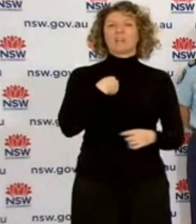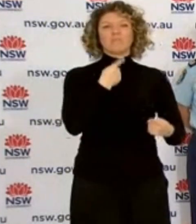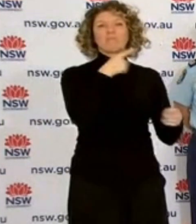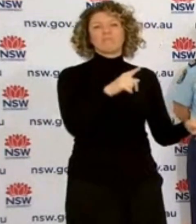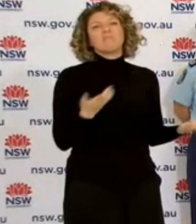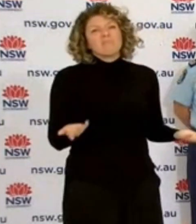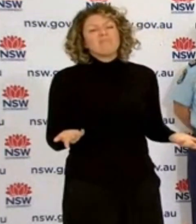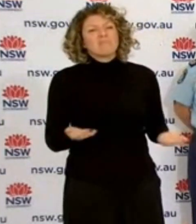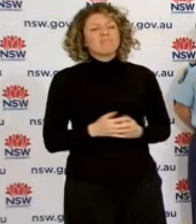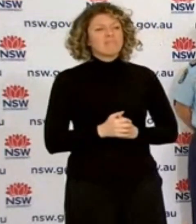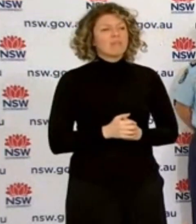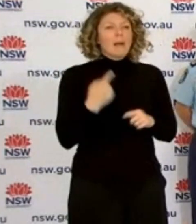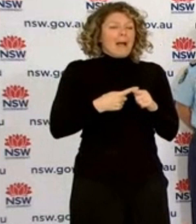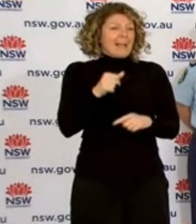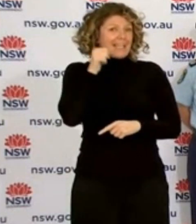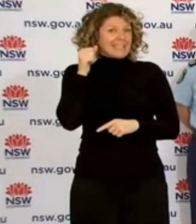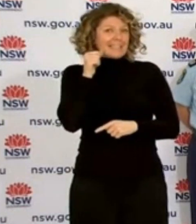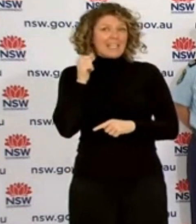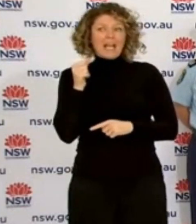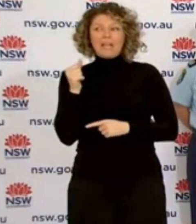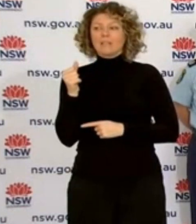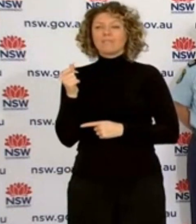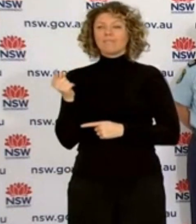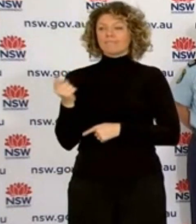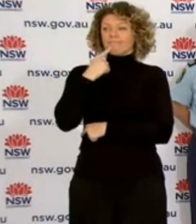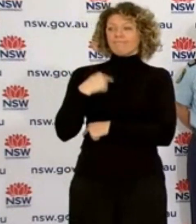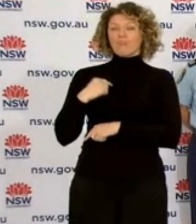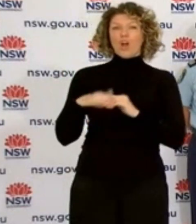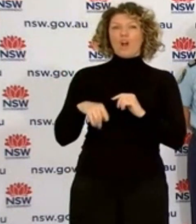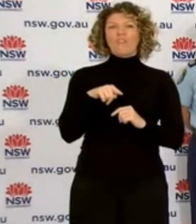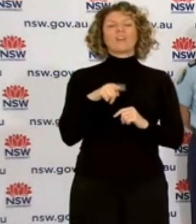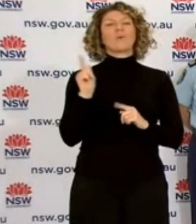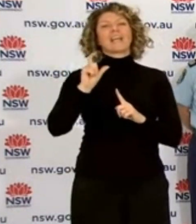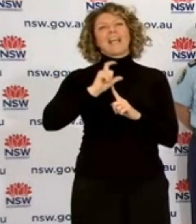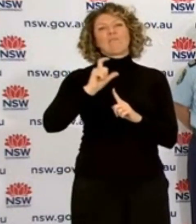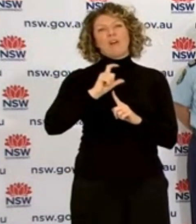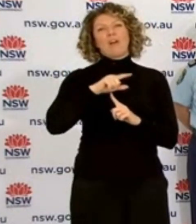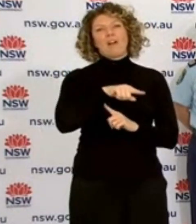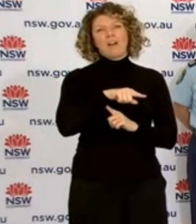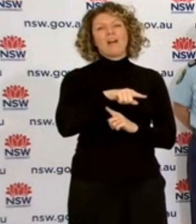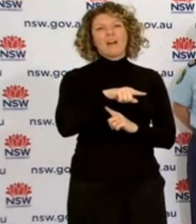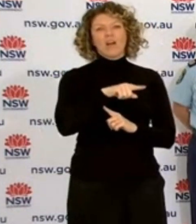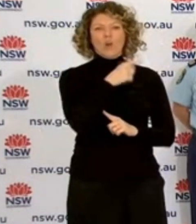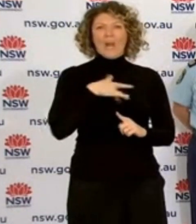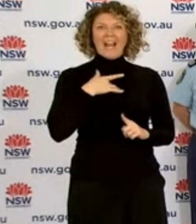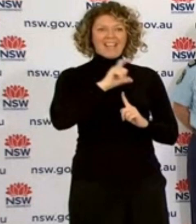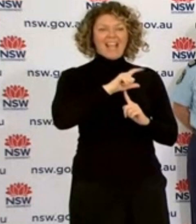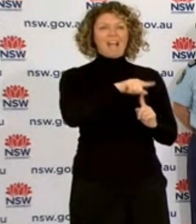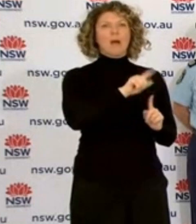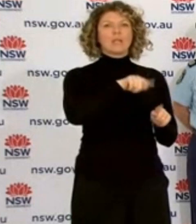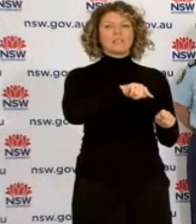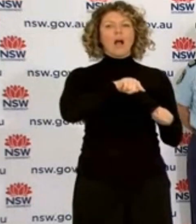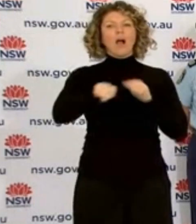advice yesterday about many people moving from the ACT down to the southern parts of New South Wales, which was